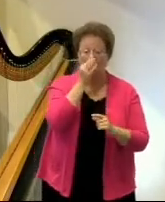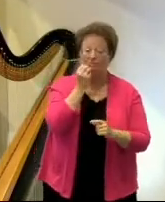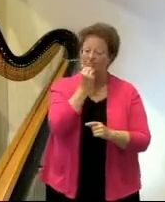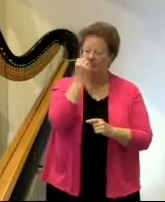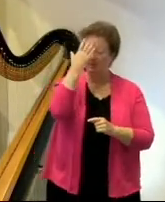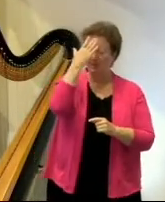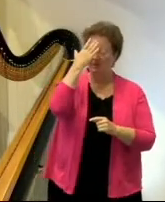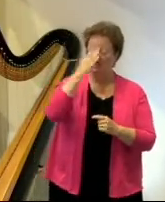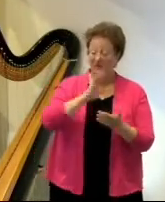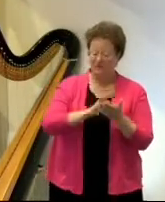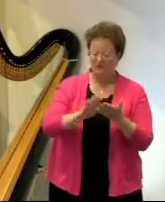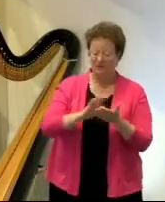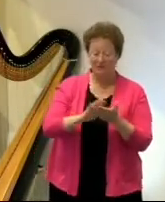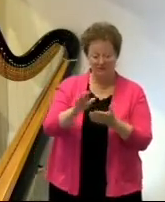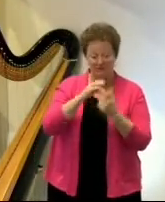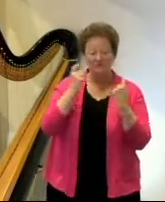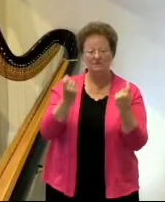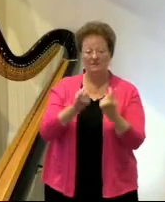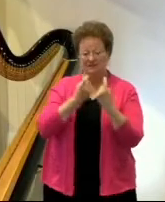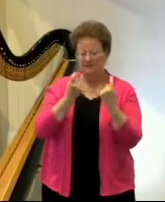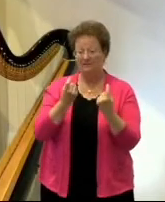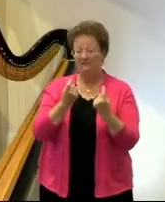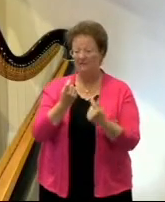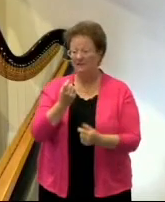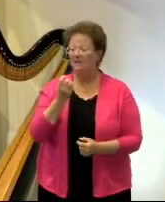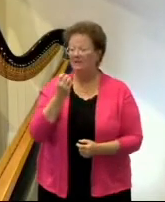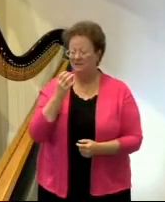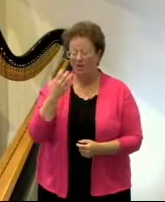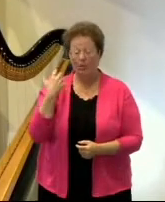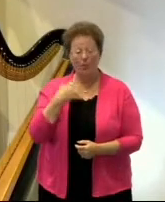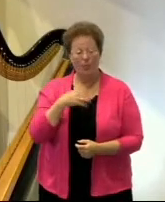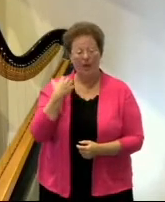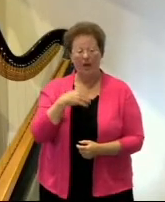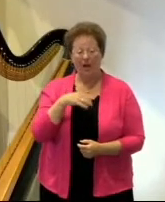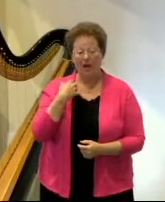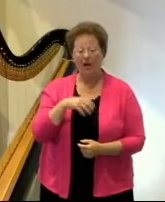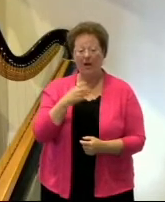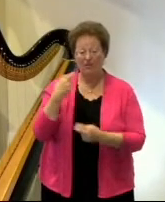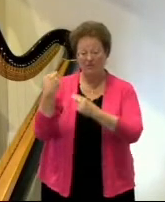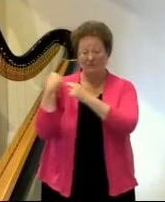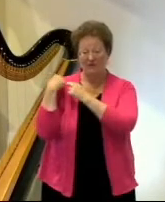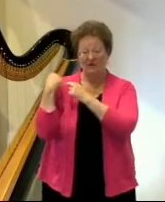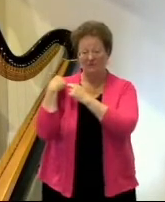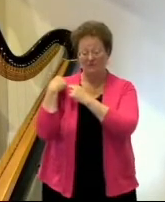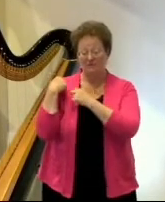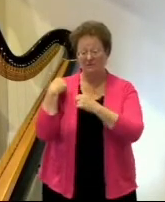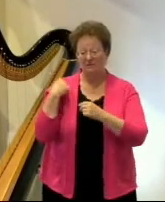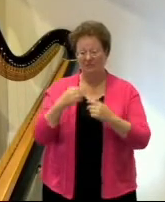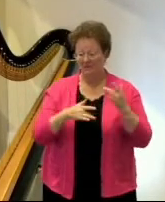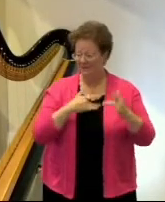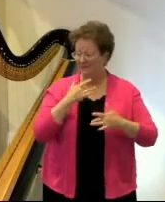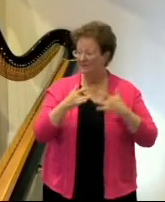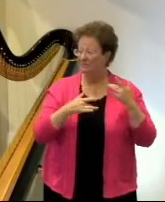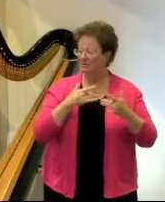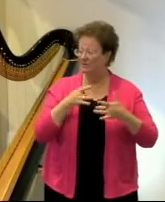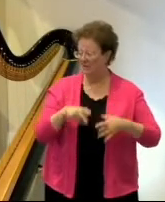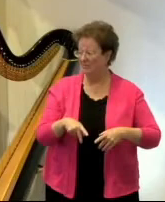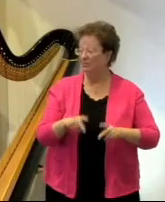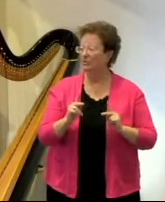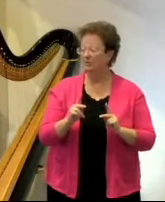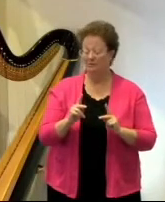and retain sins. What an awesome responsibility. What an exciting